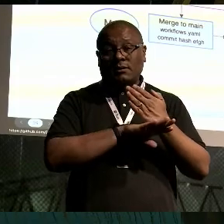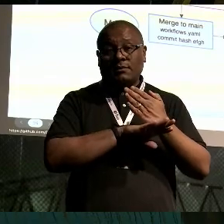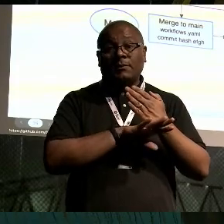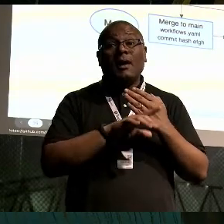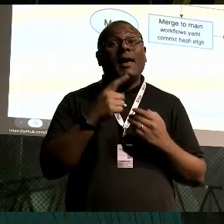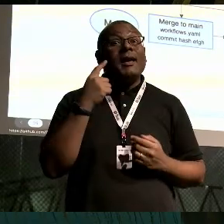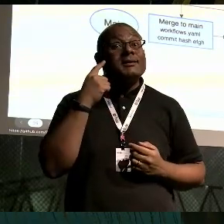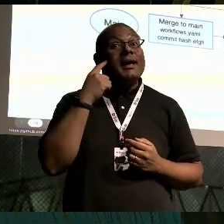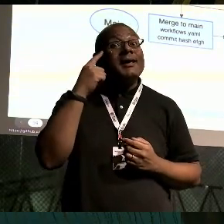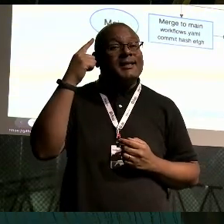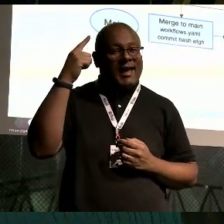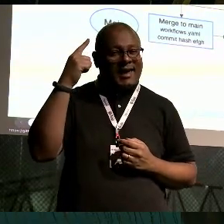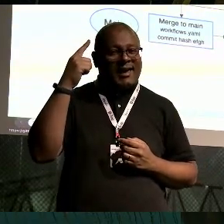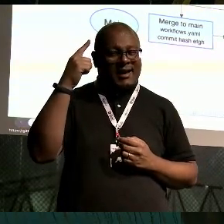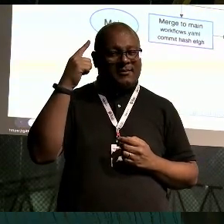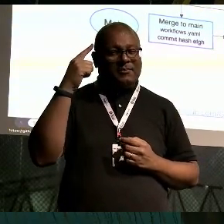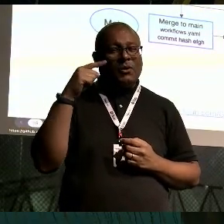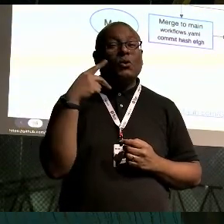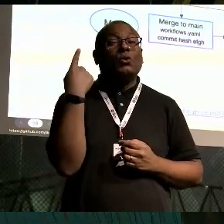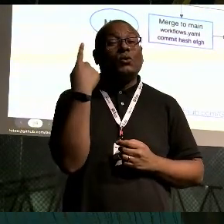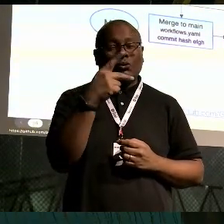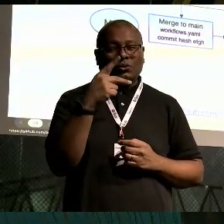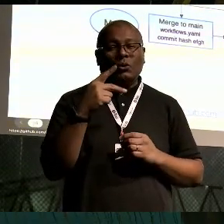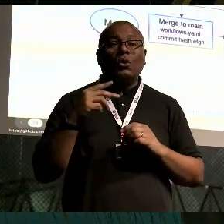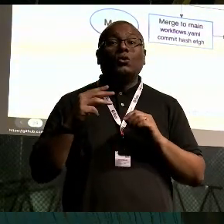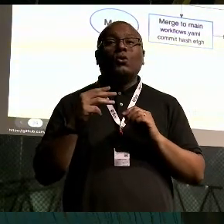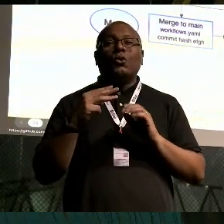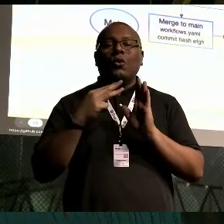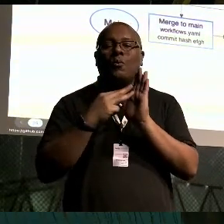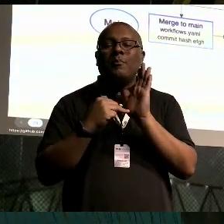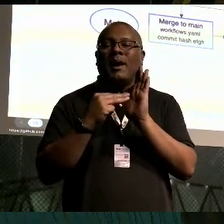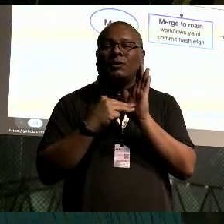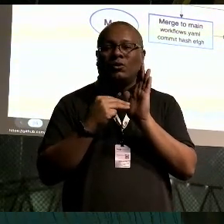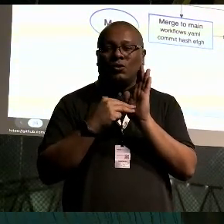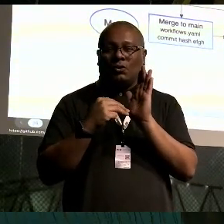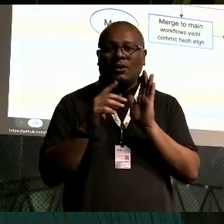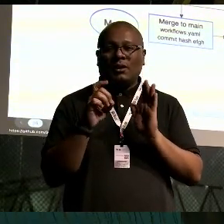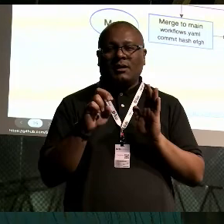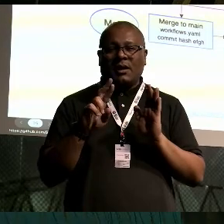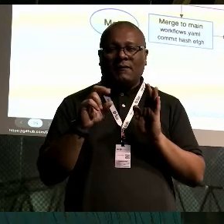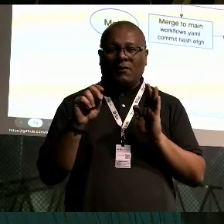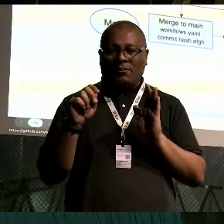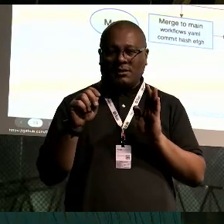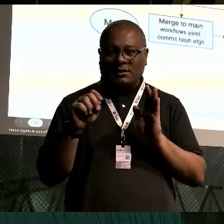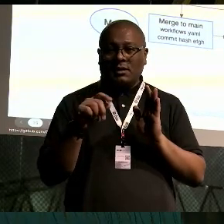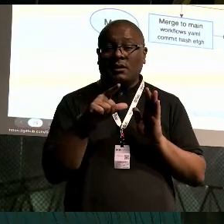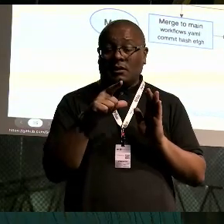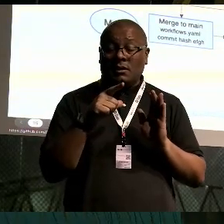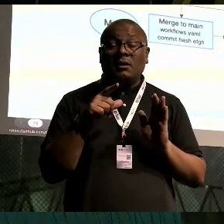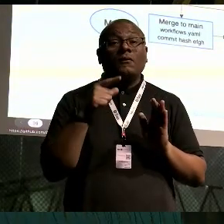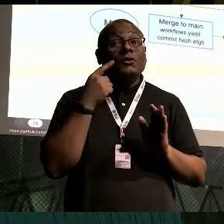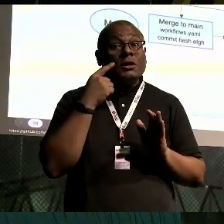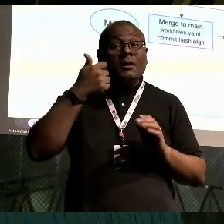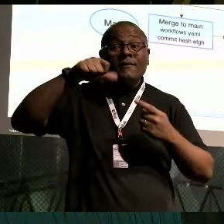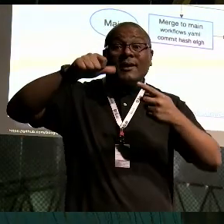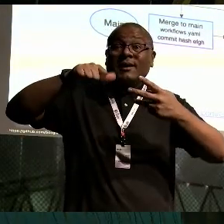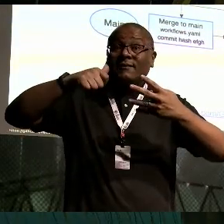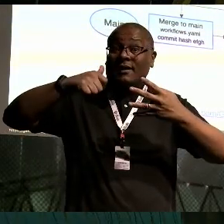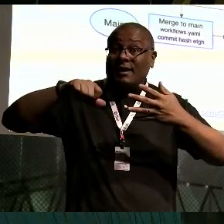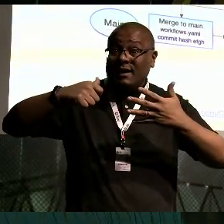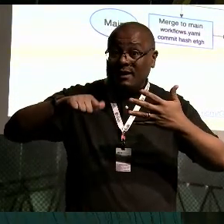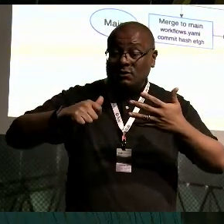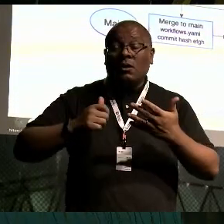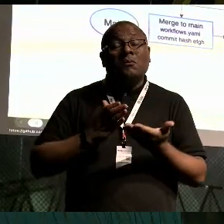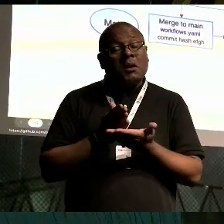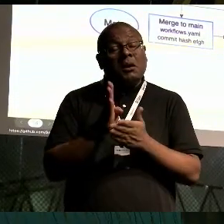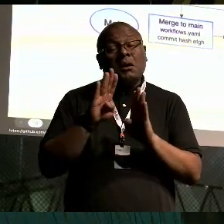of GitOps, it doesn't really just apply to code, it can also apply to your infrastructure and orchestration as well. And I show how to set